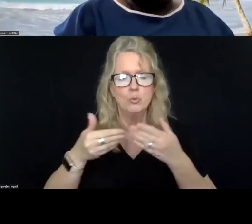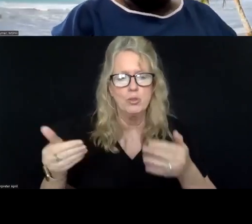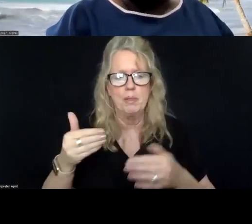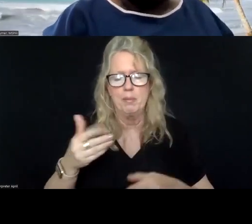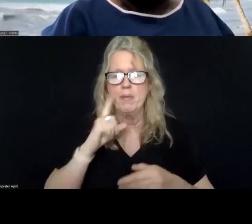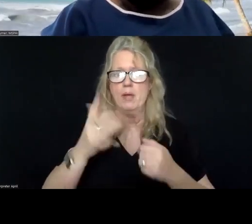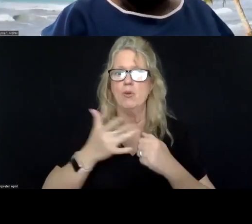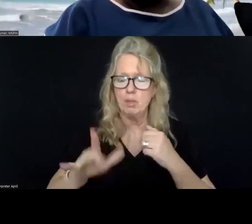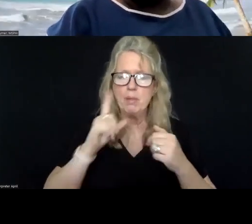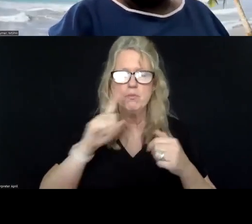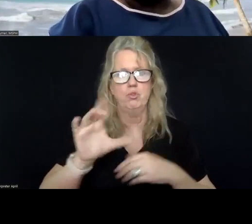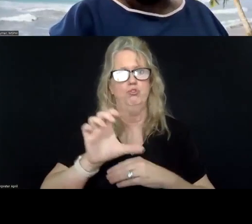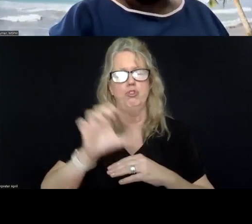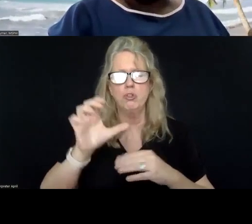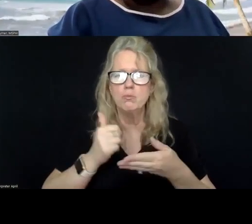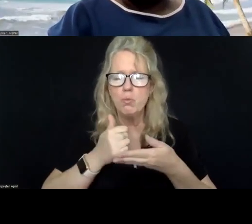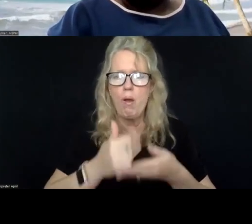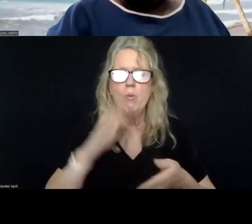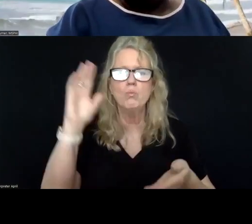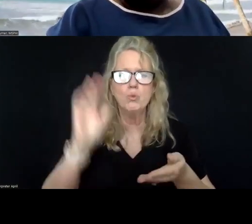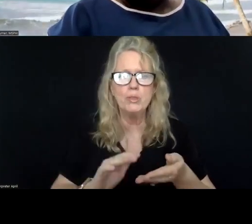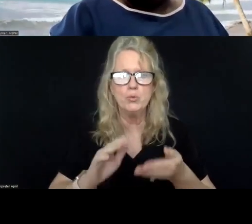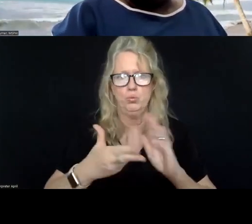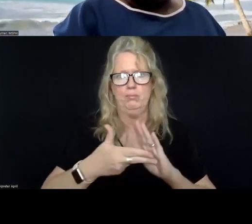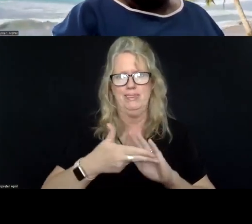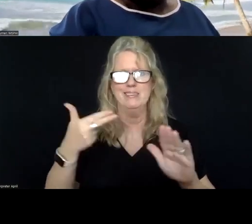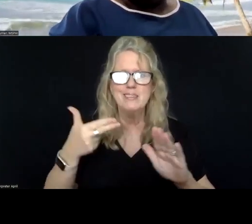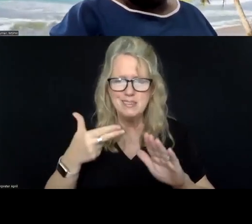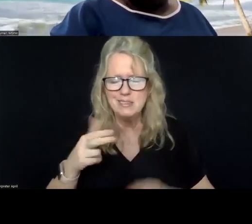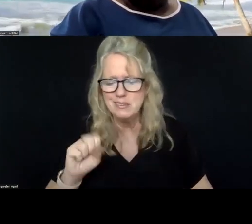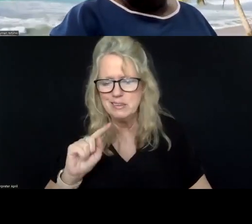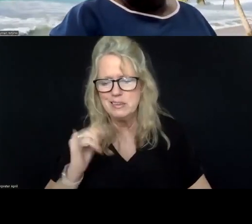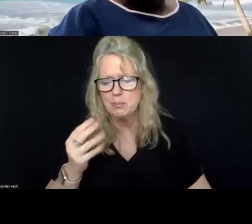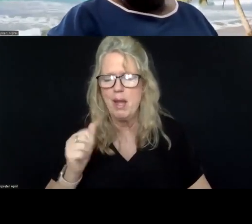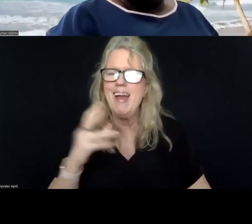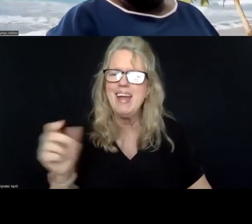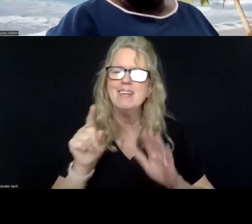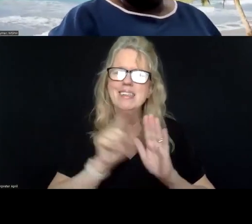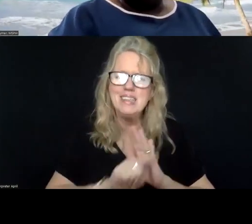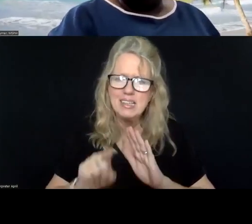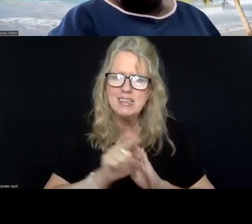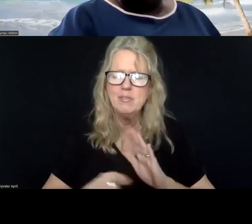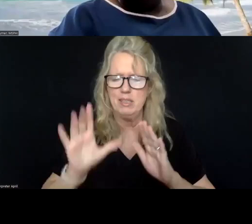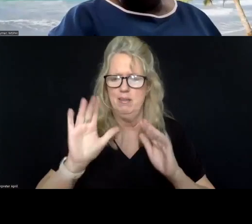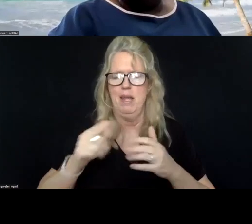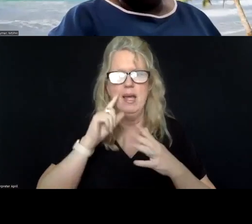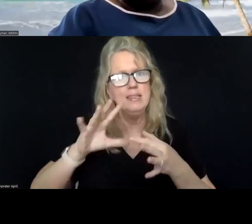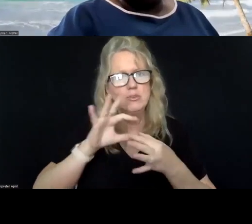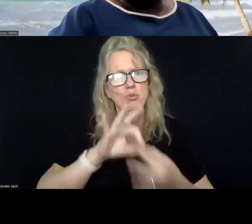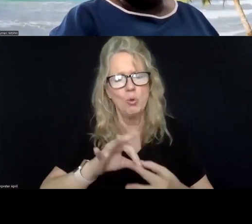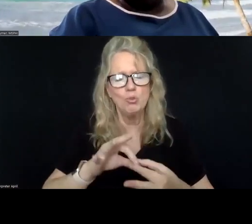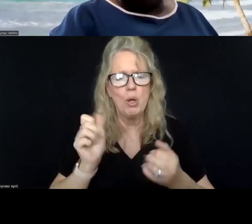are available to churches to help reduce the stigma and the negativity that is associated